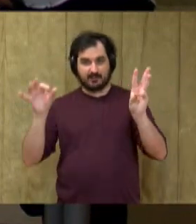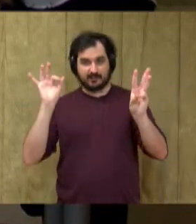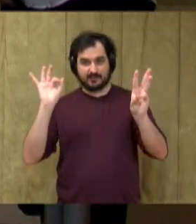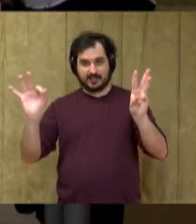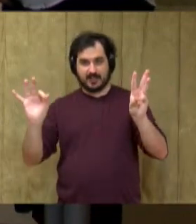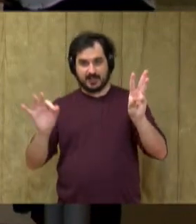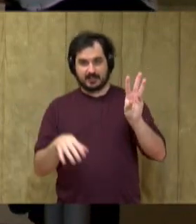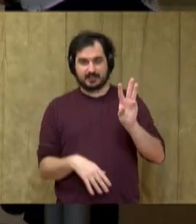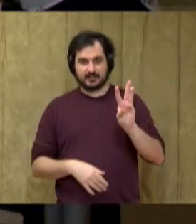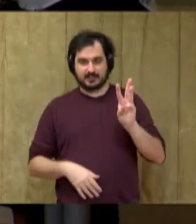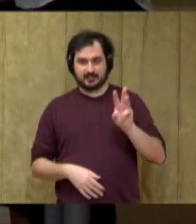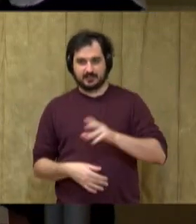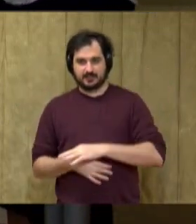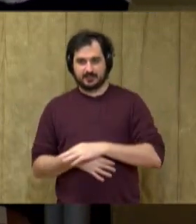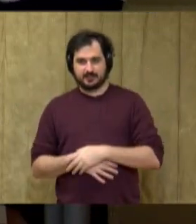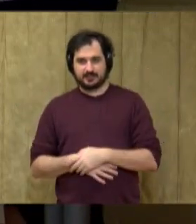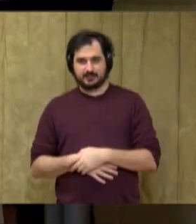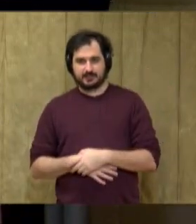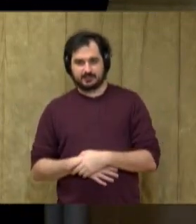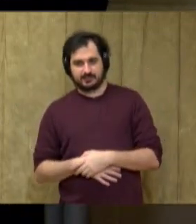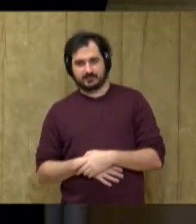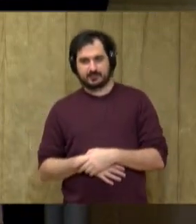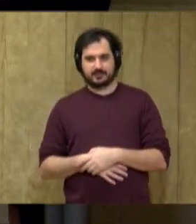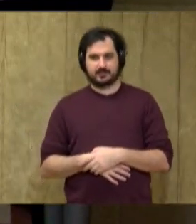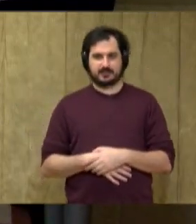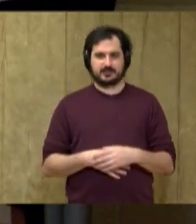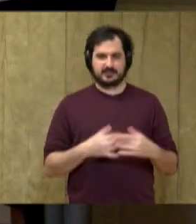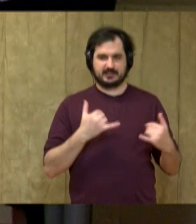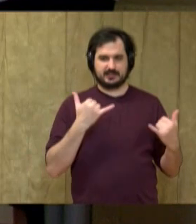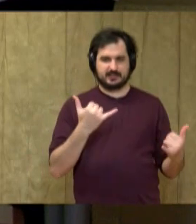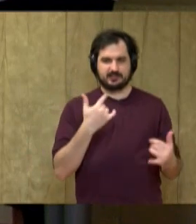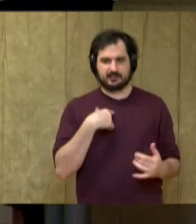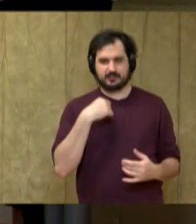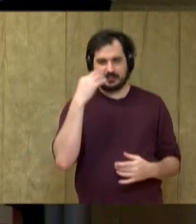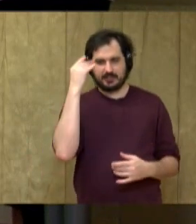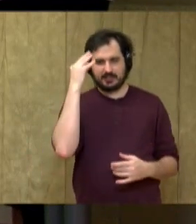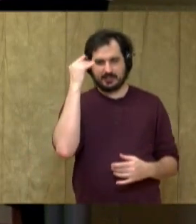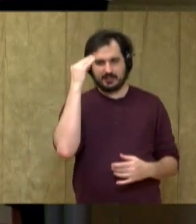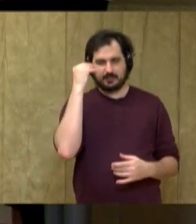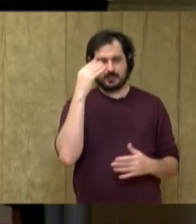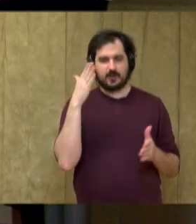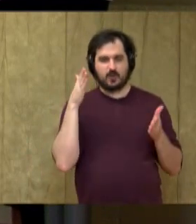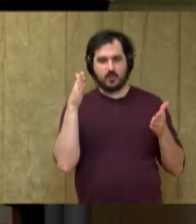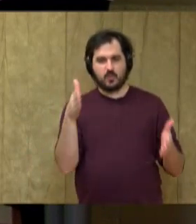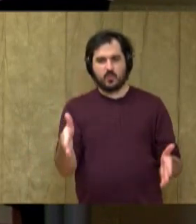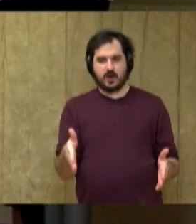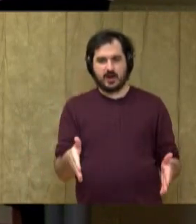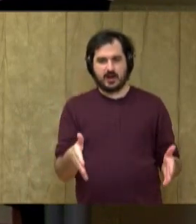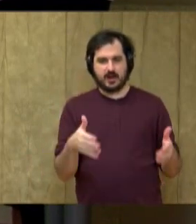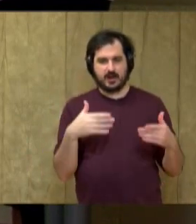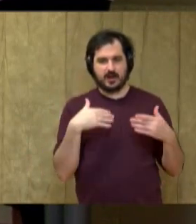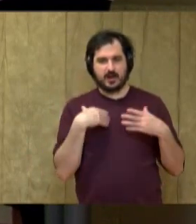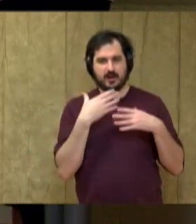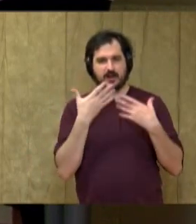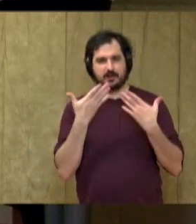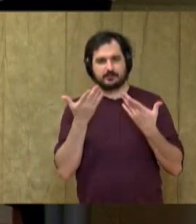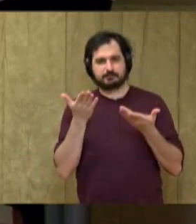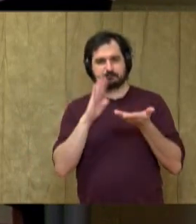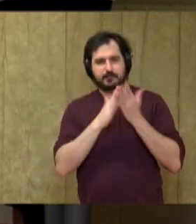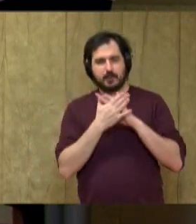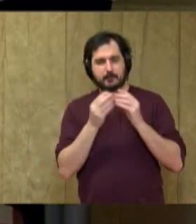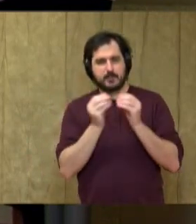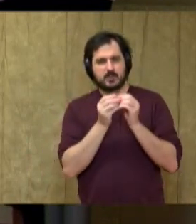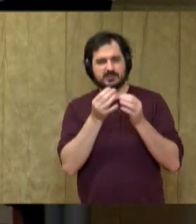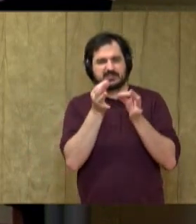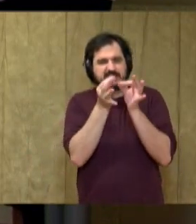sections are colored in. I'm now going to think about a way to make this bar look more simple.